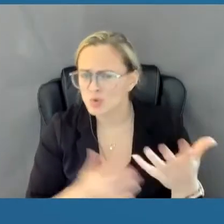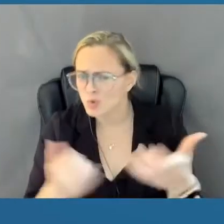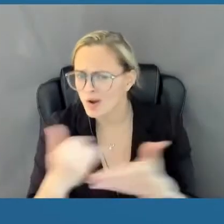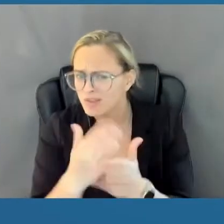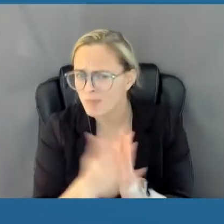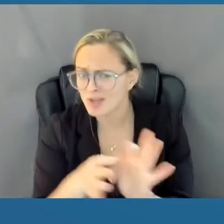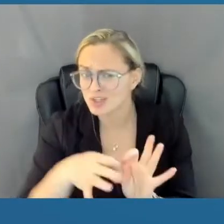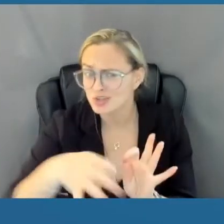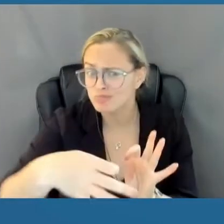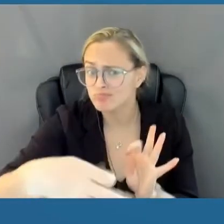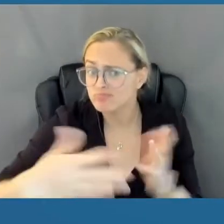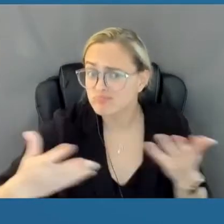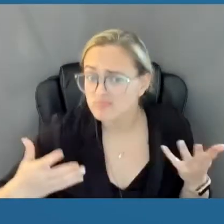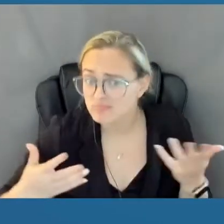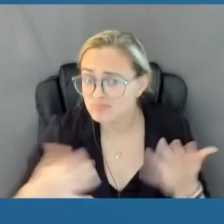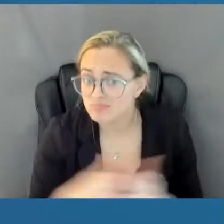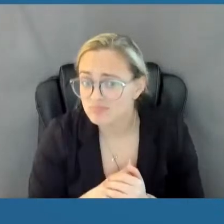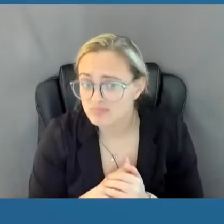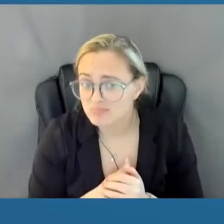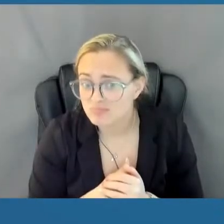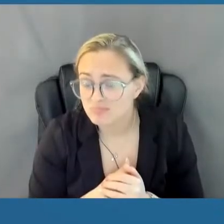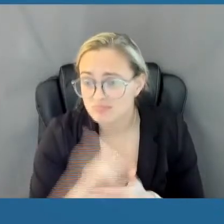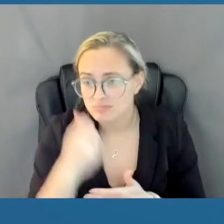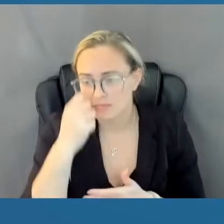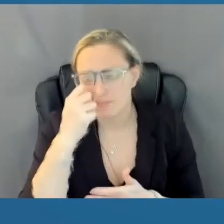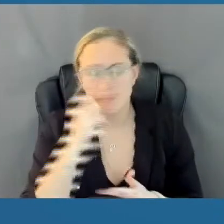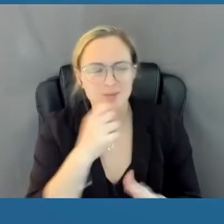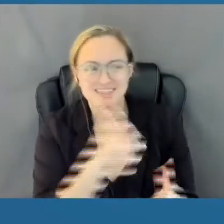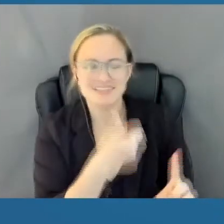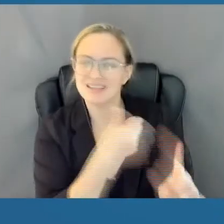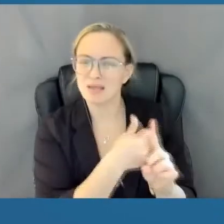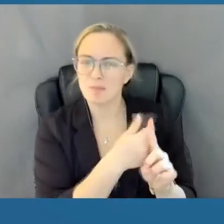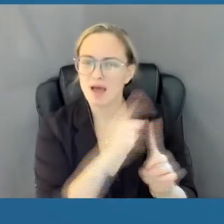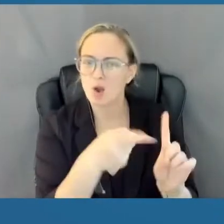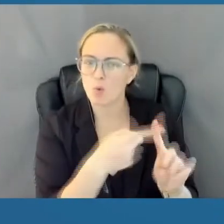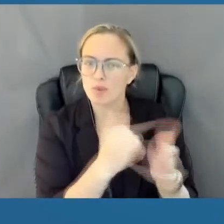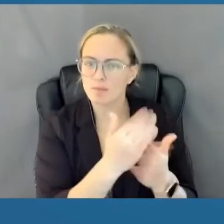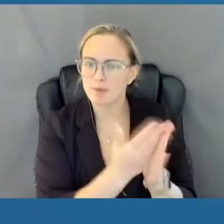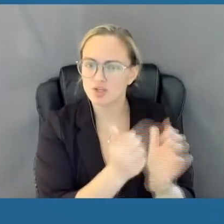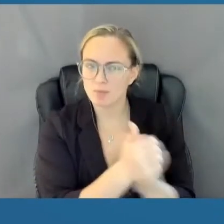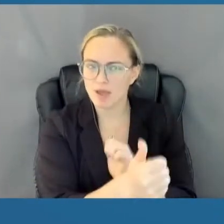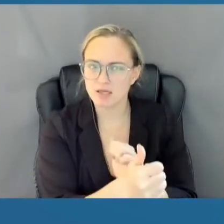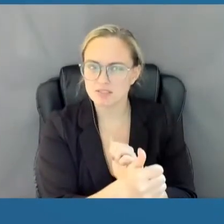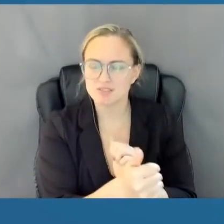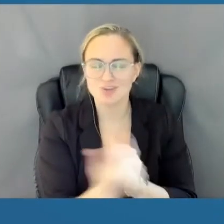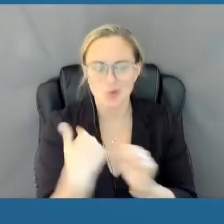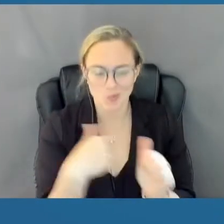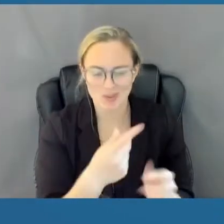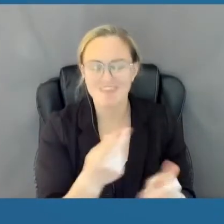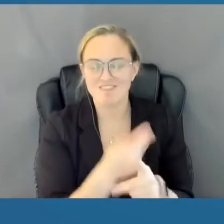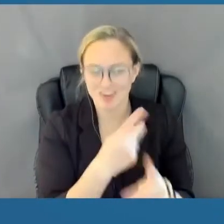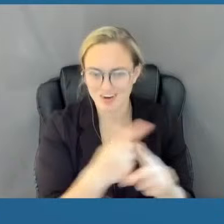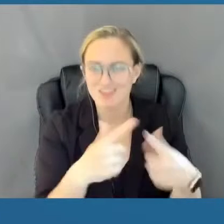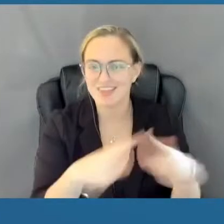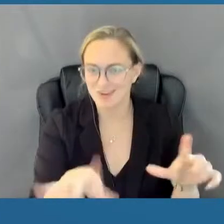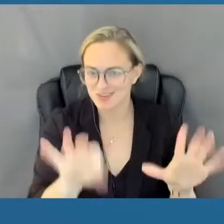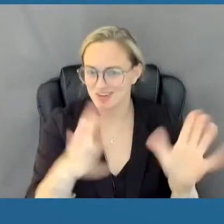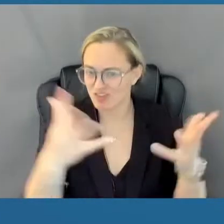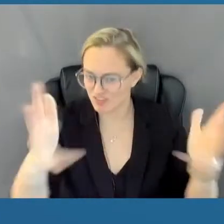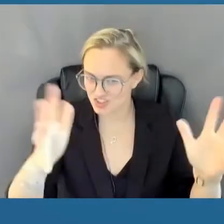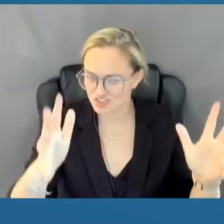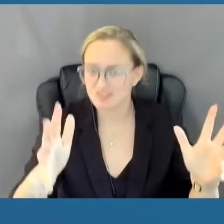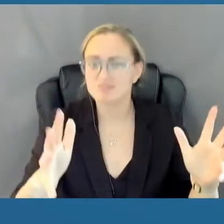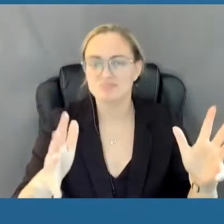longer? This doesn't have any impact on when the budget bill is No. passed. Oh, so- we have worked out the language of discovery, and that took